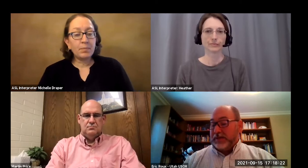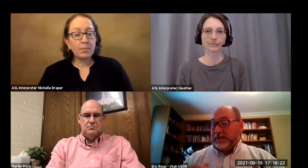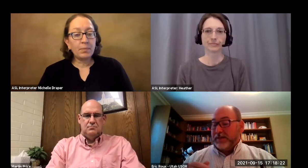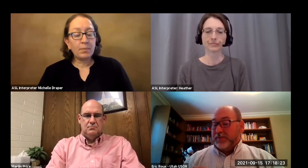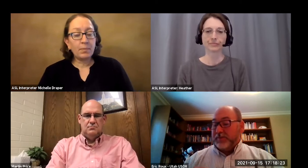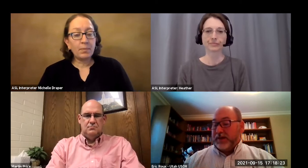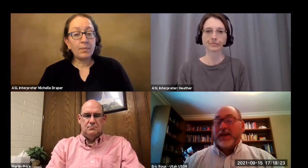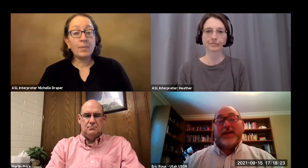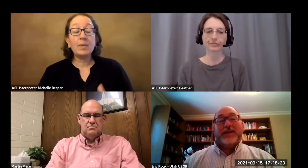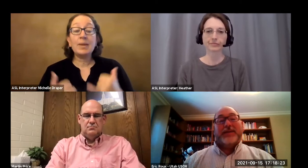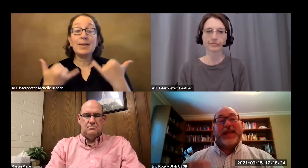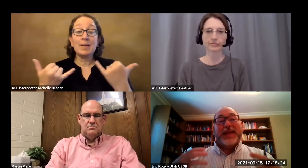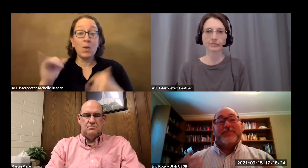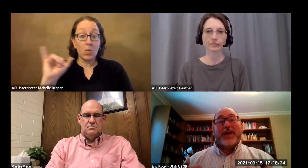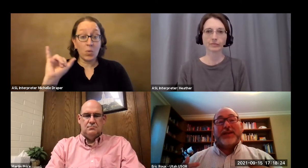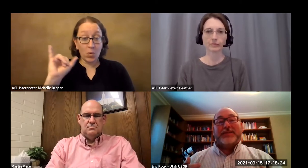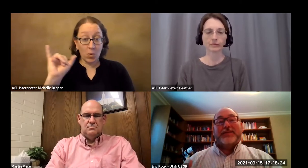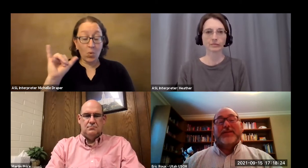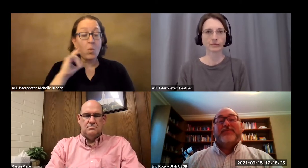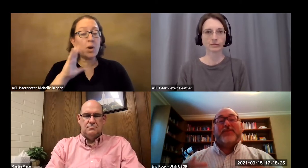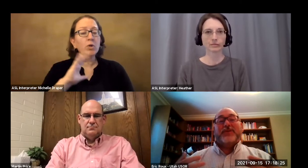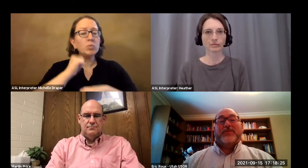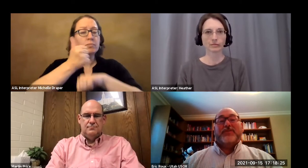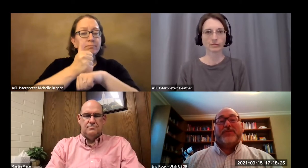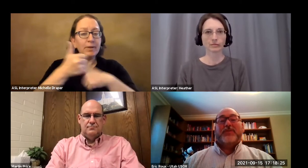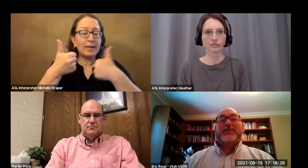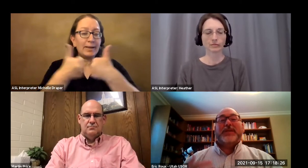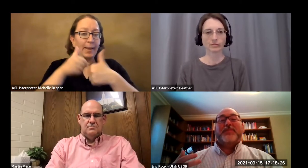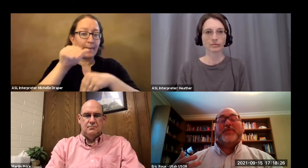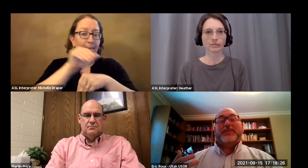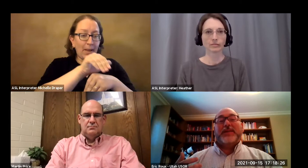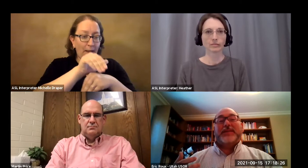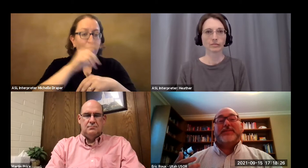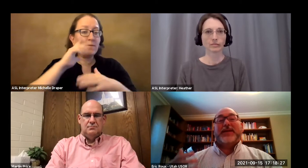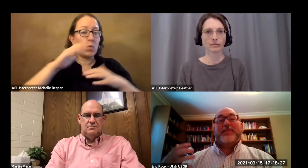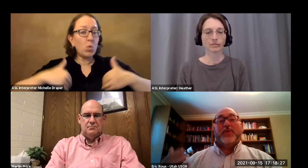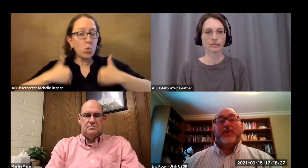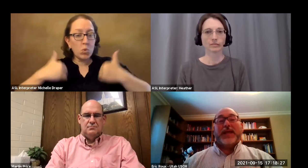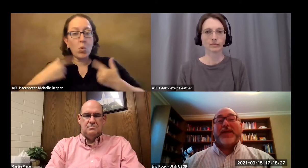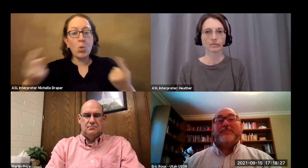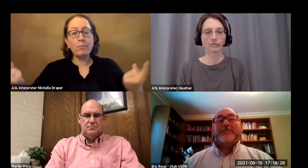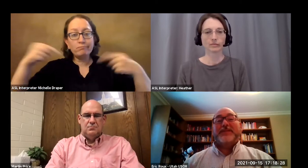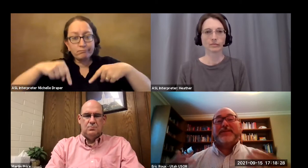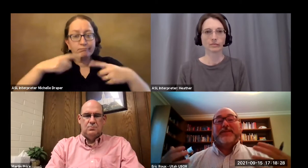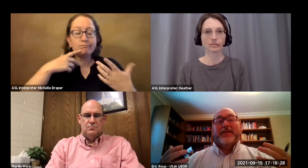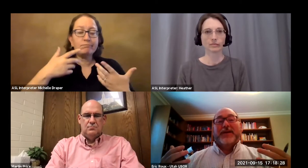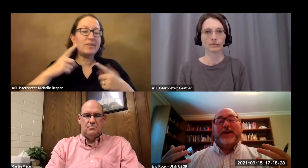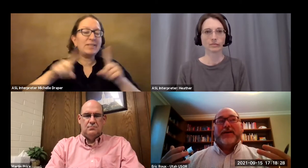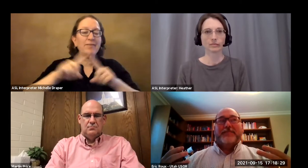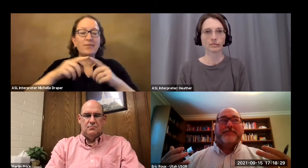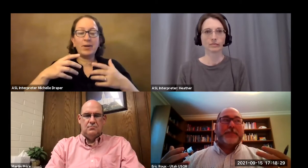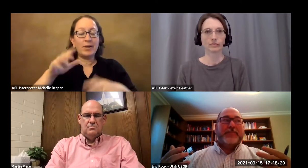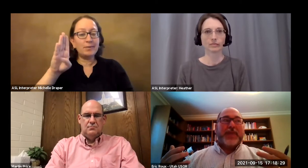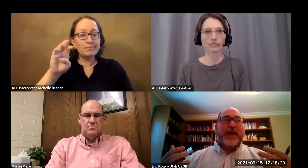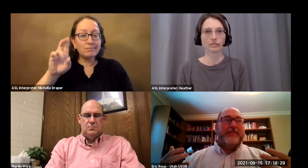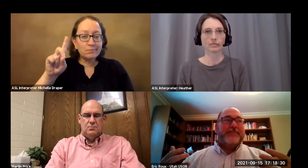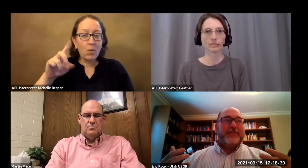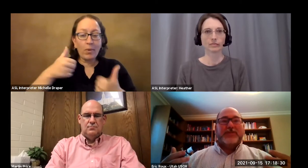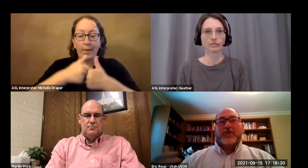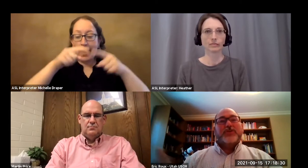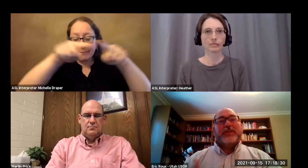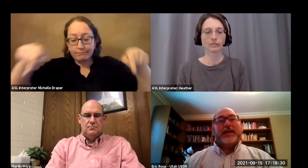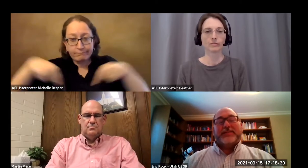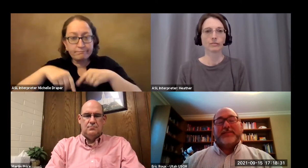now looking to implement a game night for youth who want to come and play things like board games and